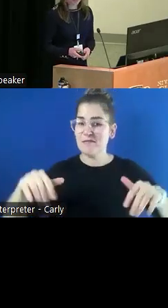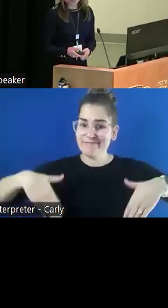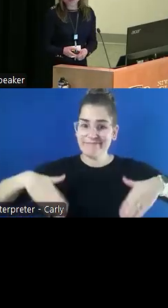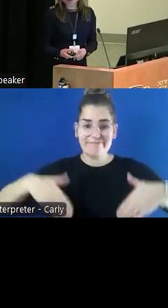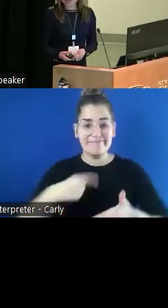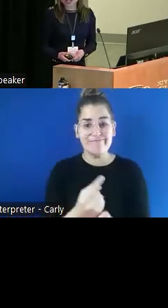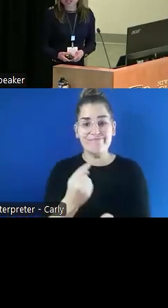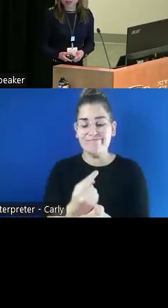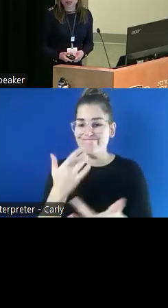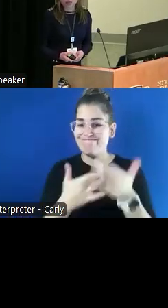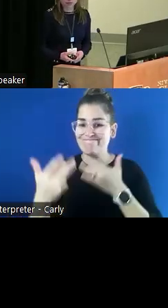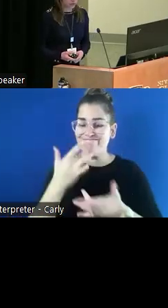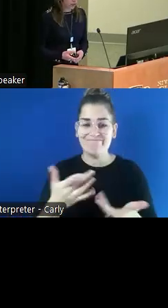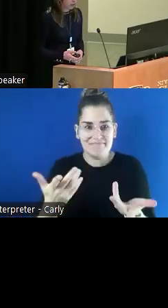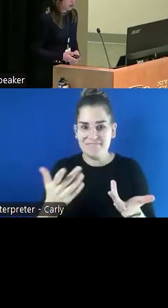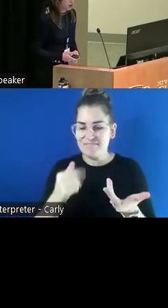This is for a few reasons.